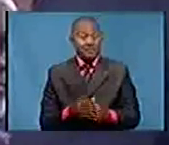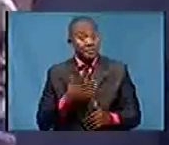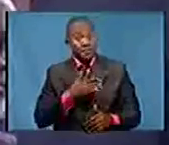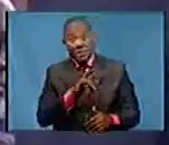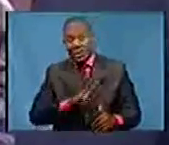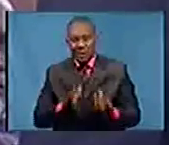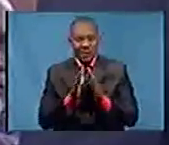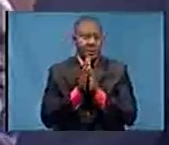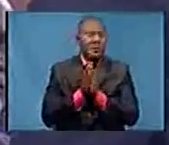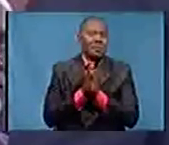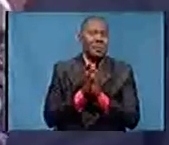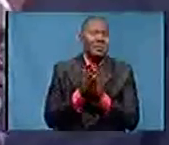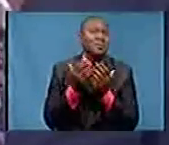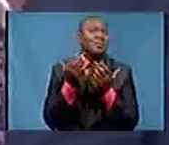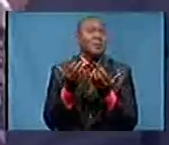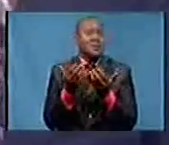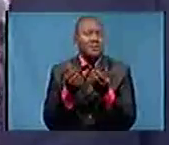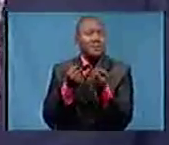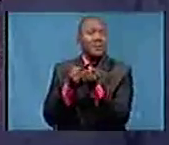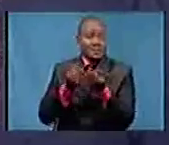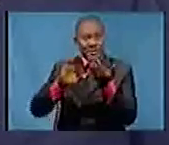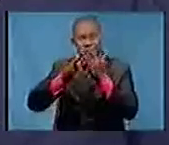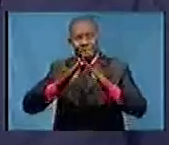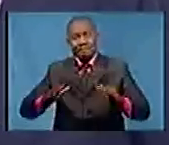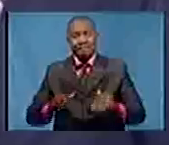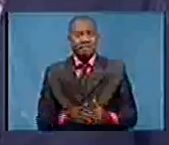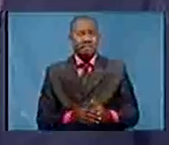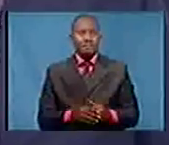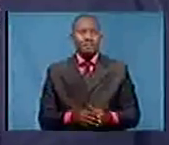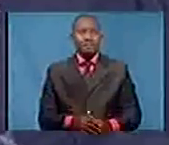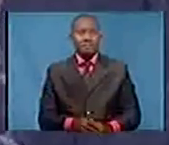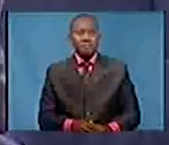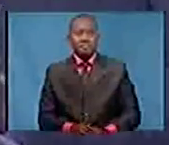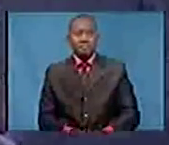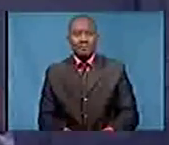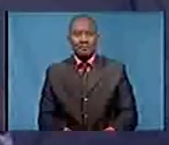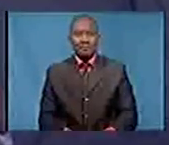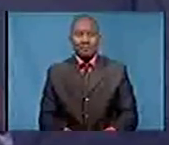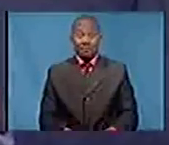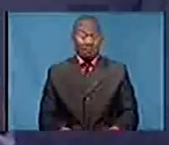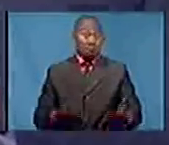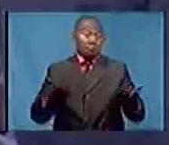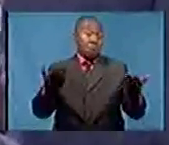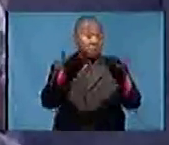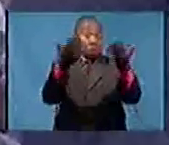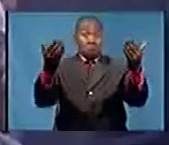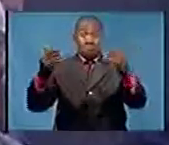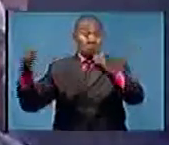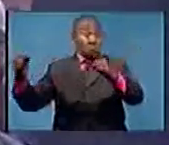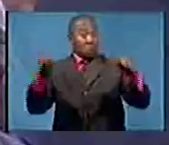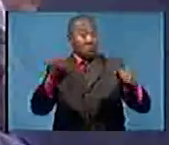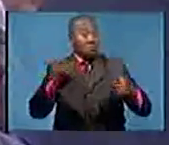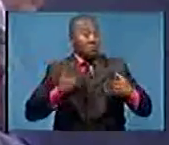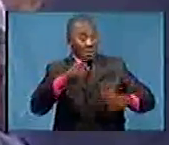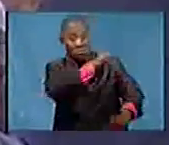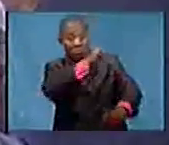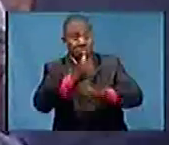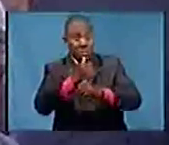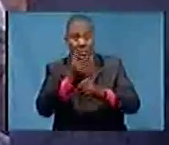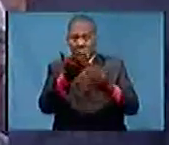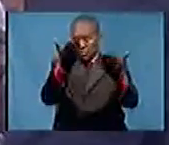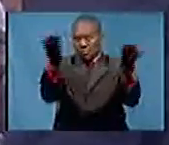pray in heed the peace. And finally, my Lord, the power has always been there. But